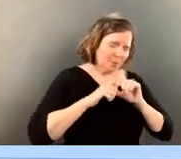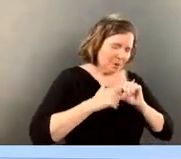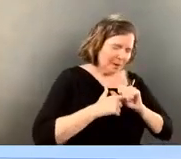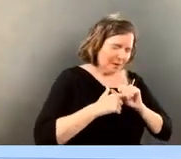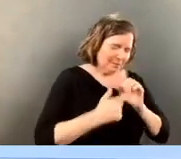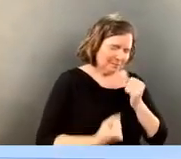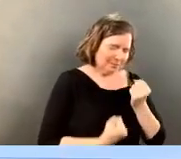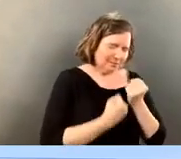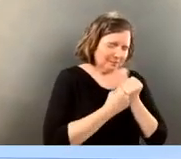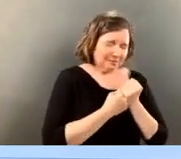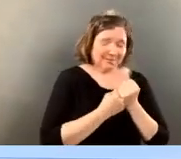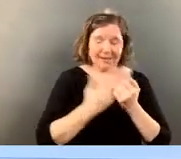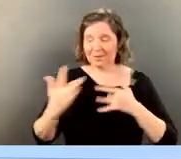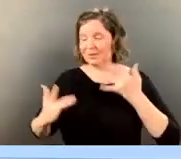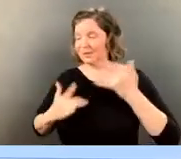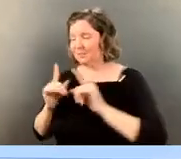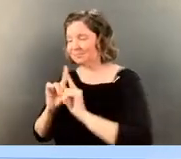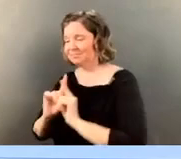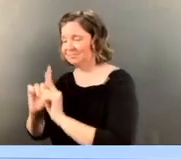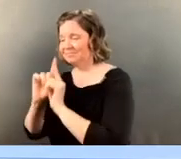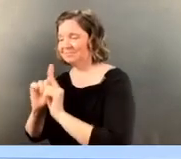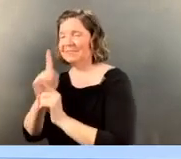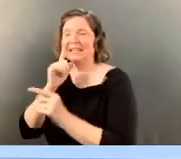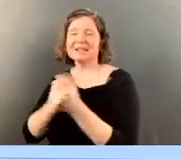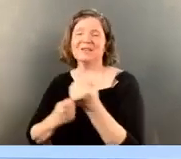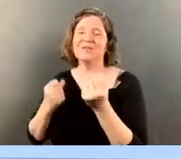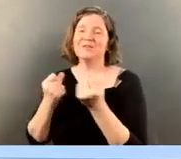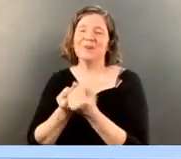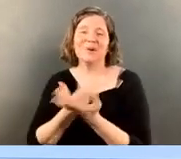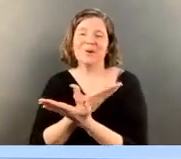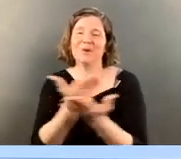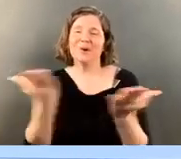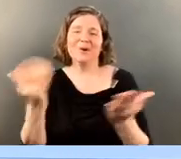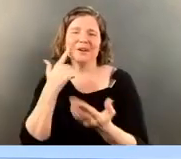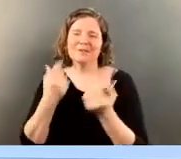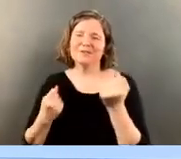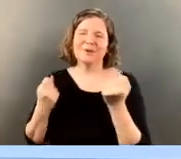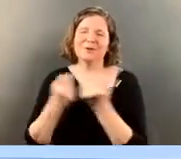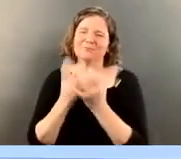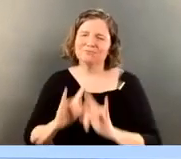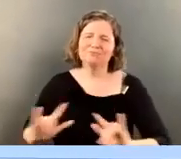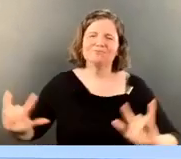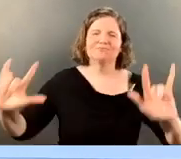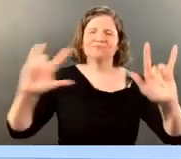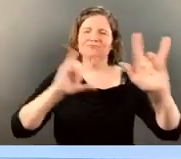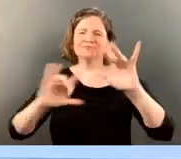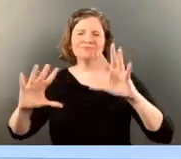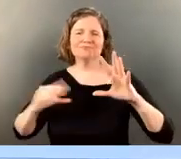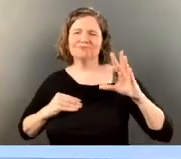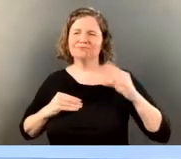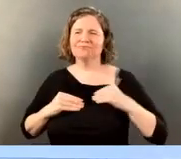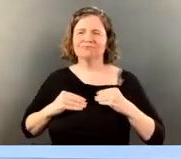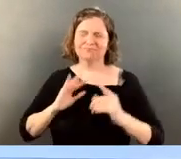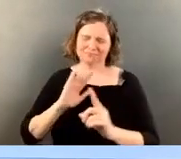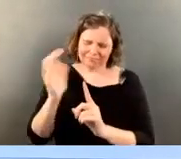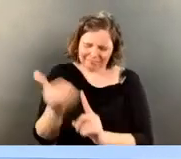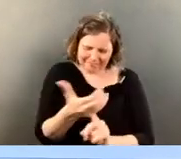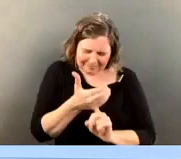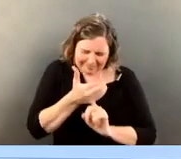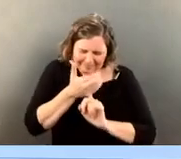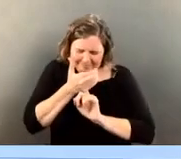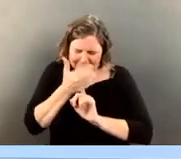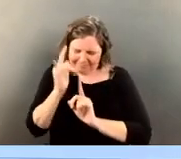and rejoicing, he is for you, he is for you, he is for you.